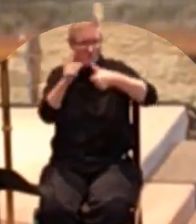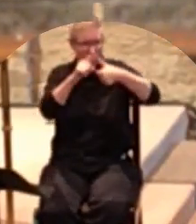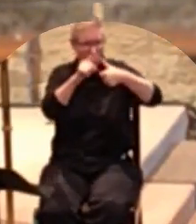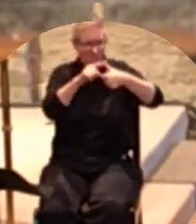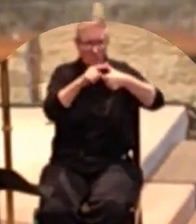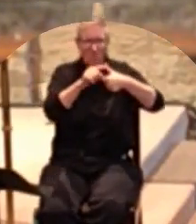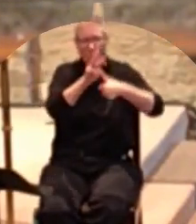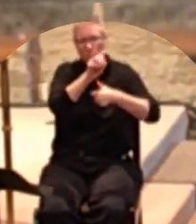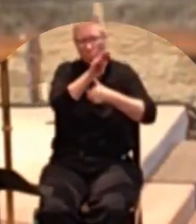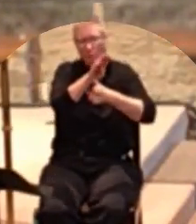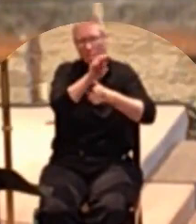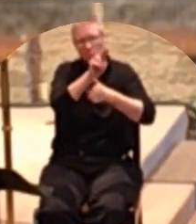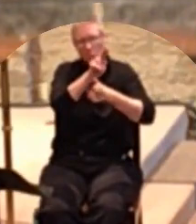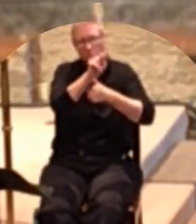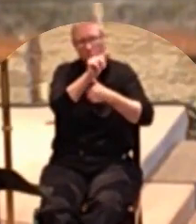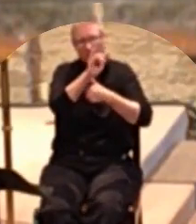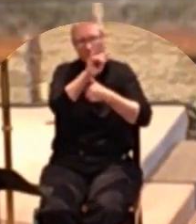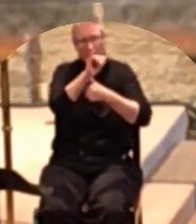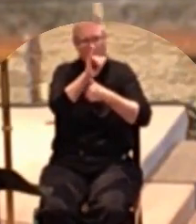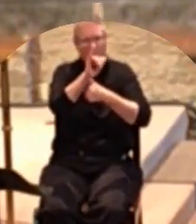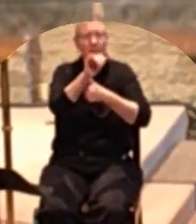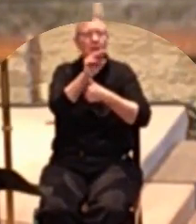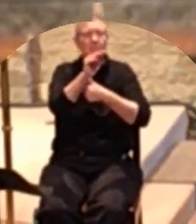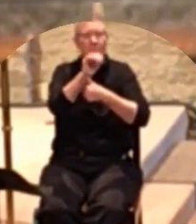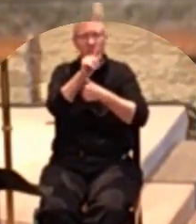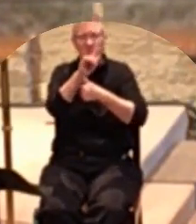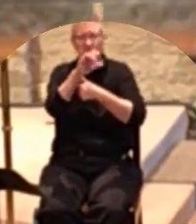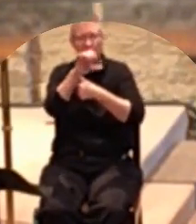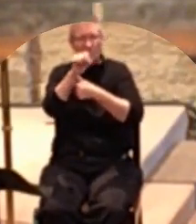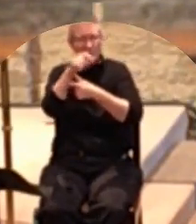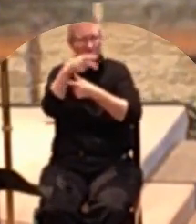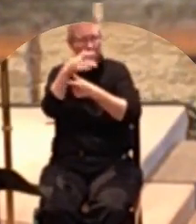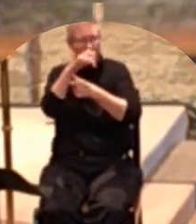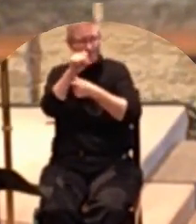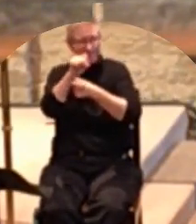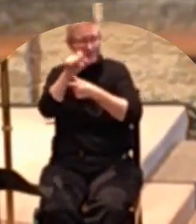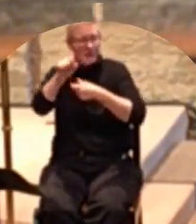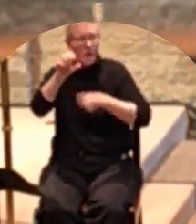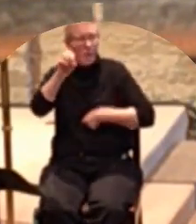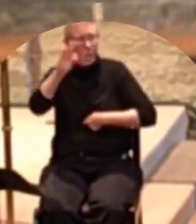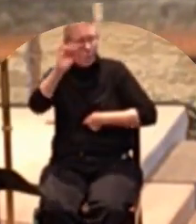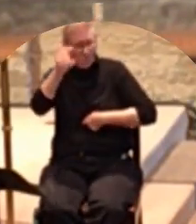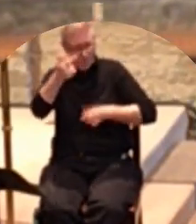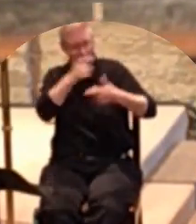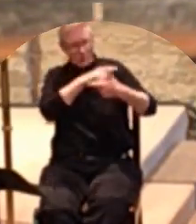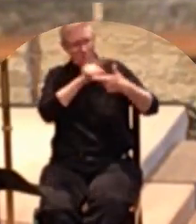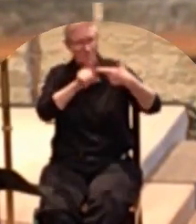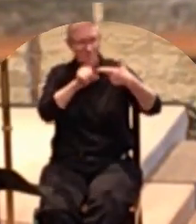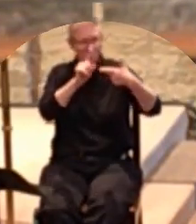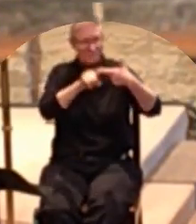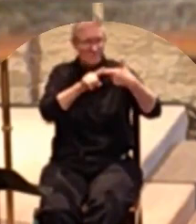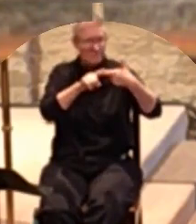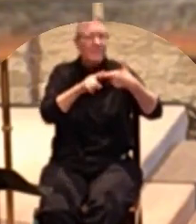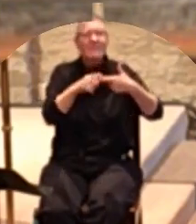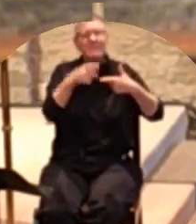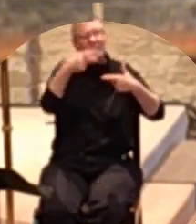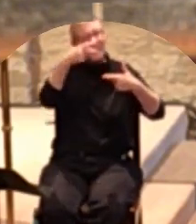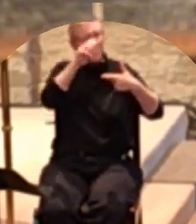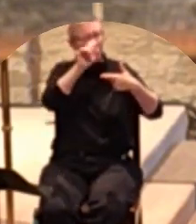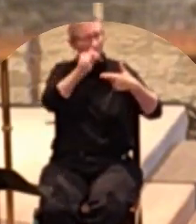unityminneapolis.org. Also, our weekly Peek at the Week email, which you can sign up through the